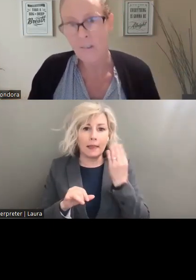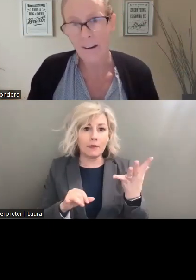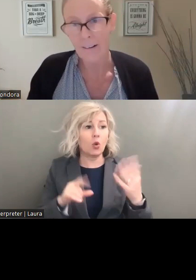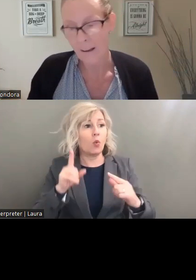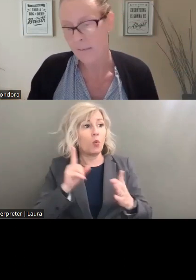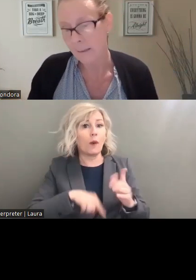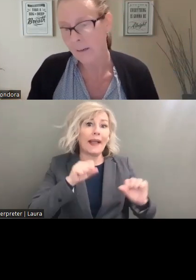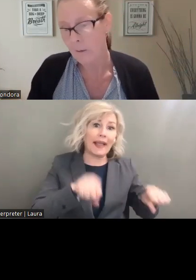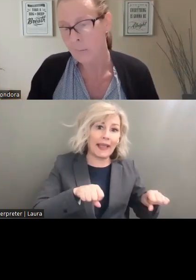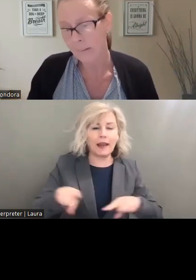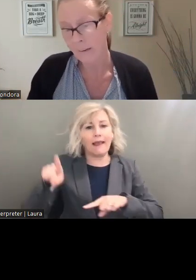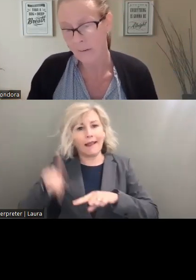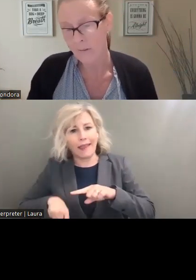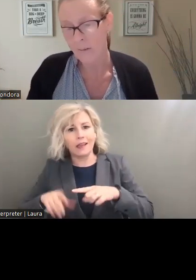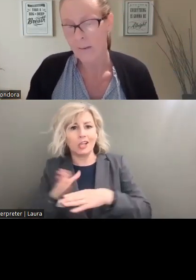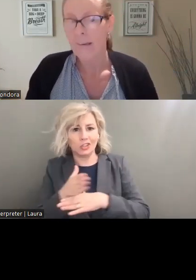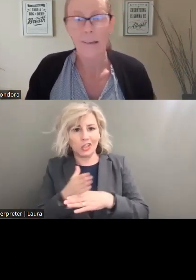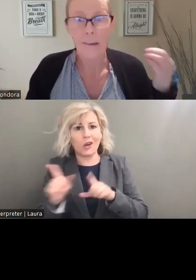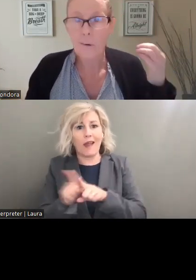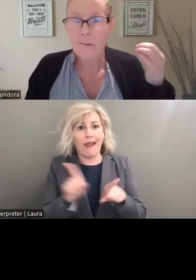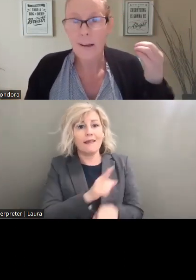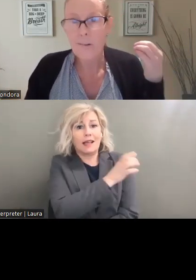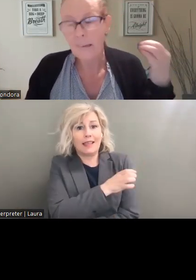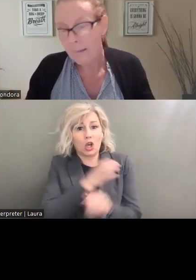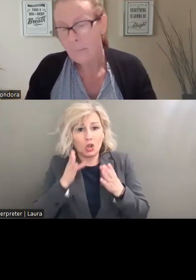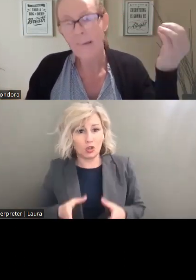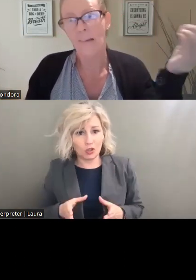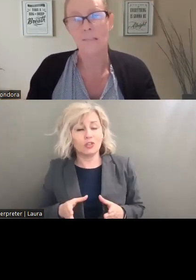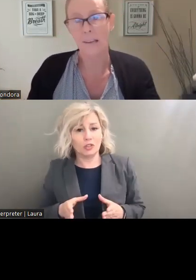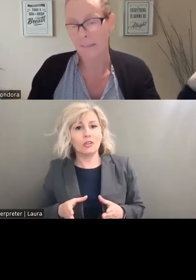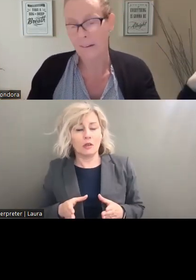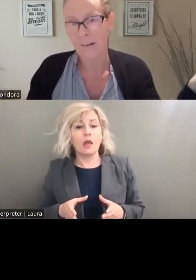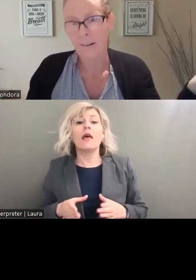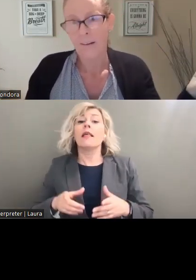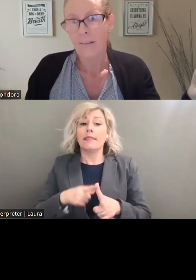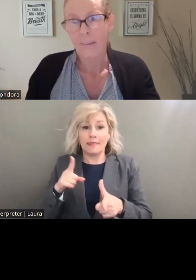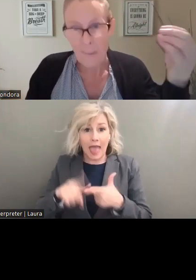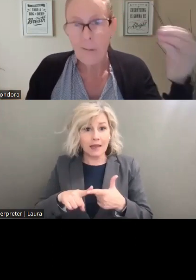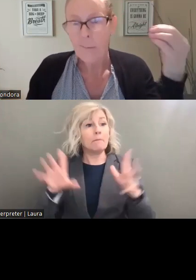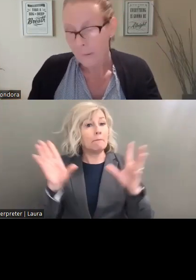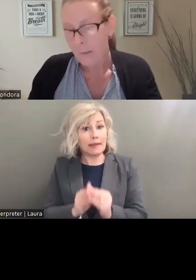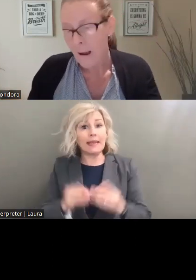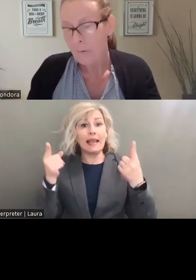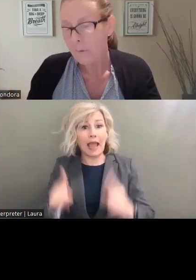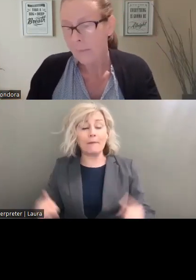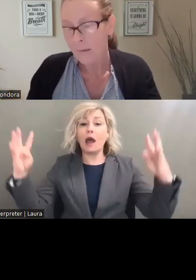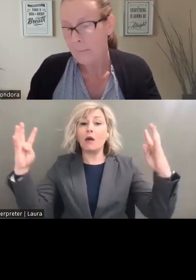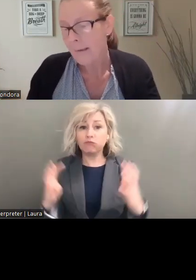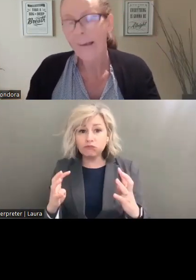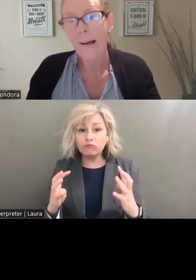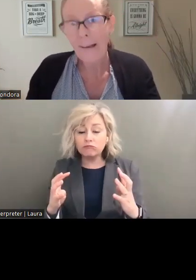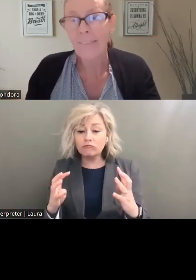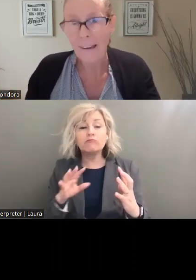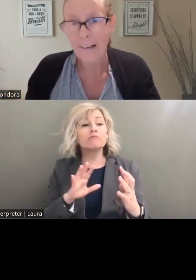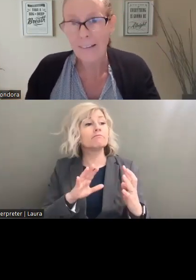cannot share as clinical providers. And then once we're actually in the meetings together, simple but really powerful things,